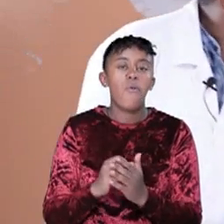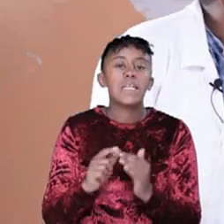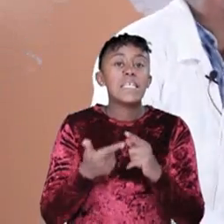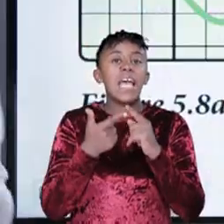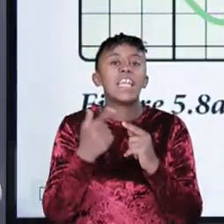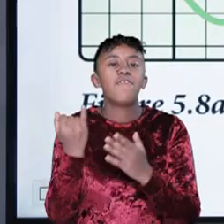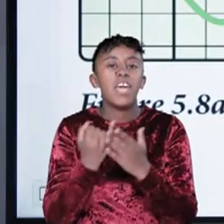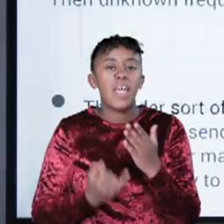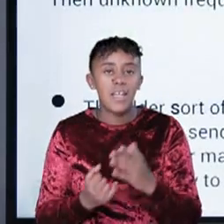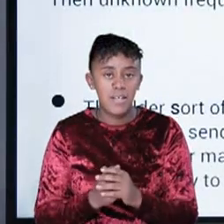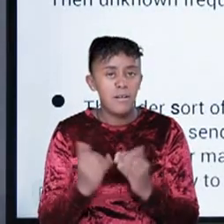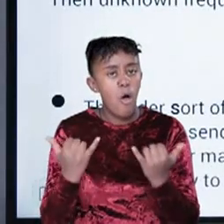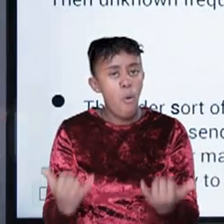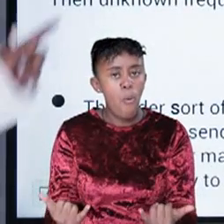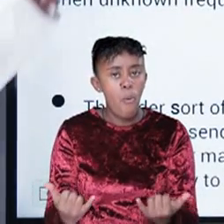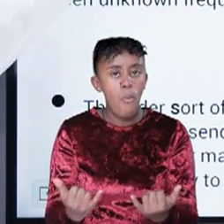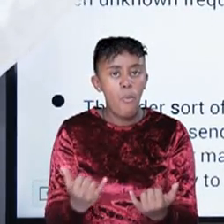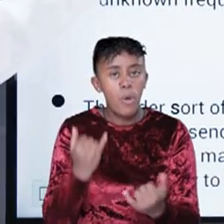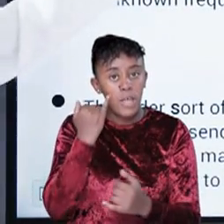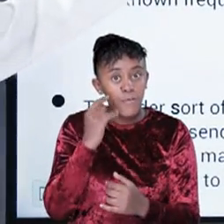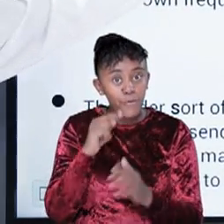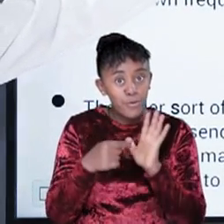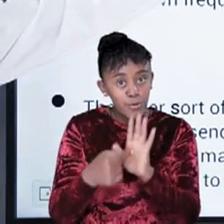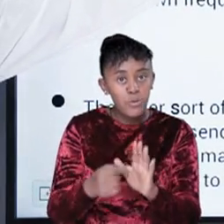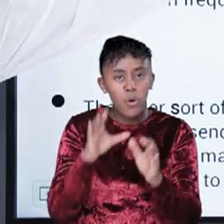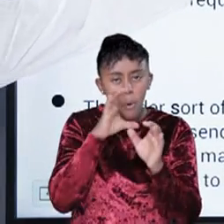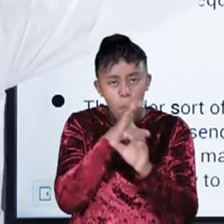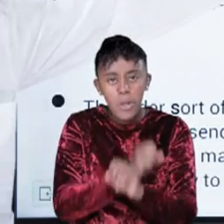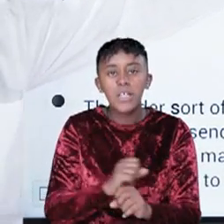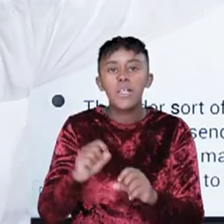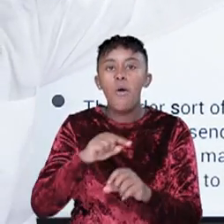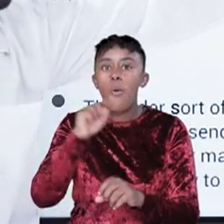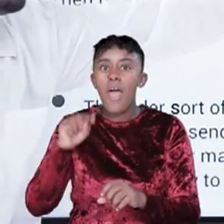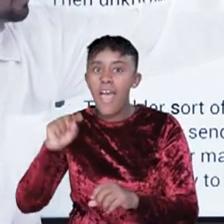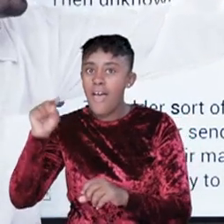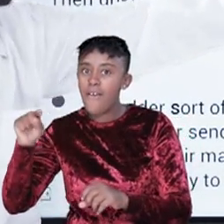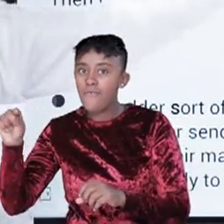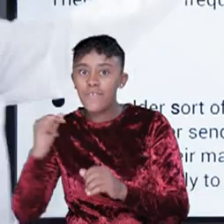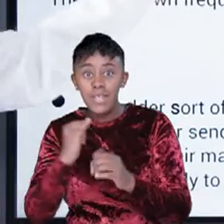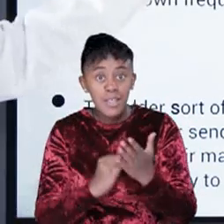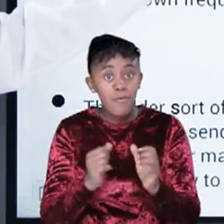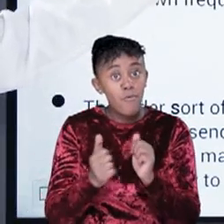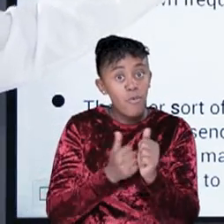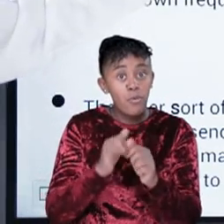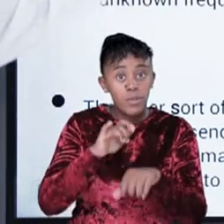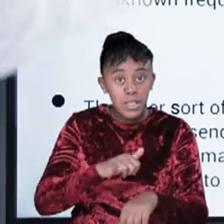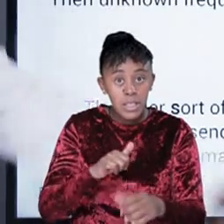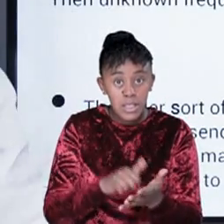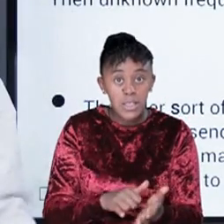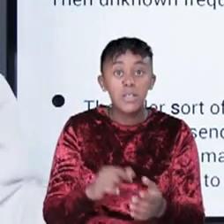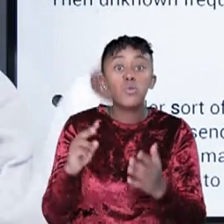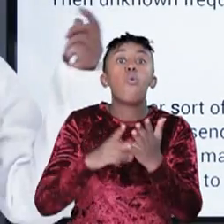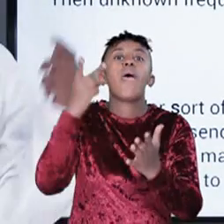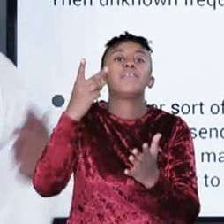the second figure. Now, a figure shows the complete wave it follows that the unknown frequency is